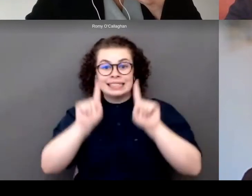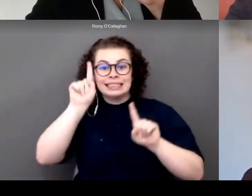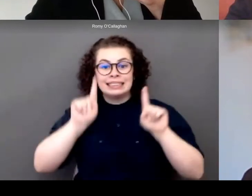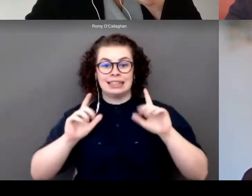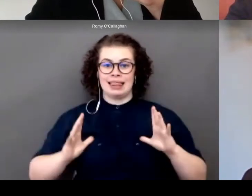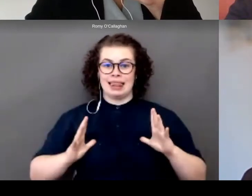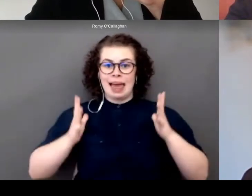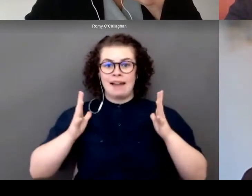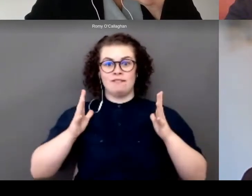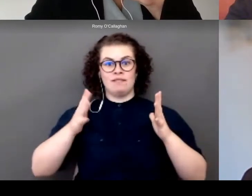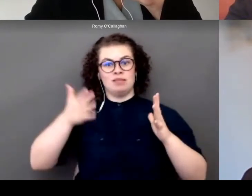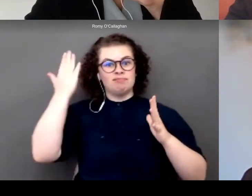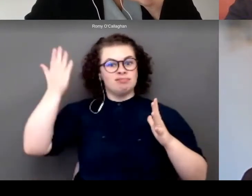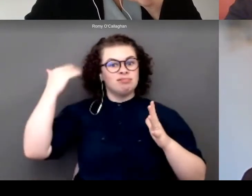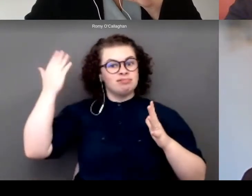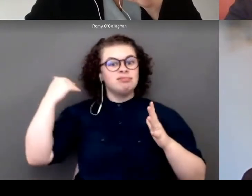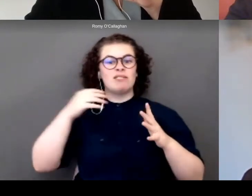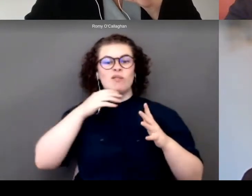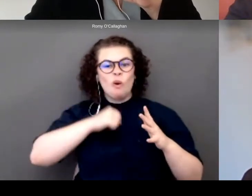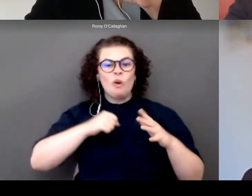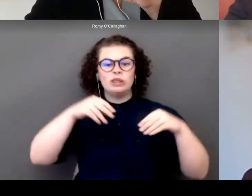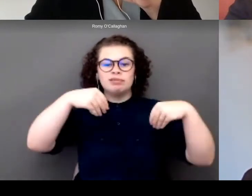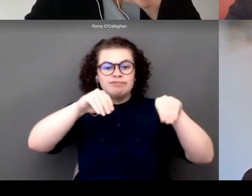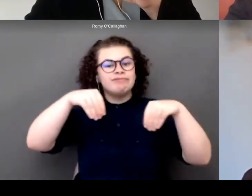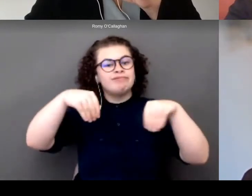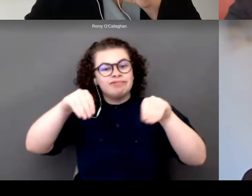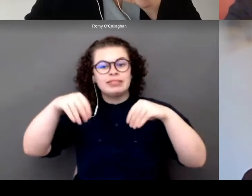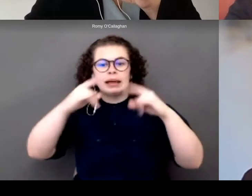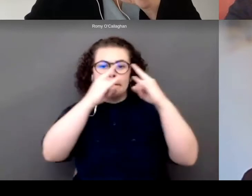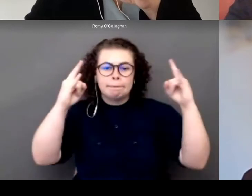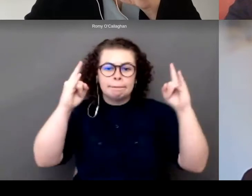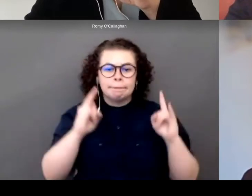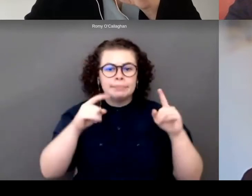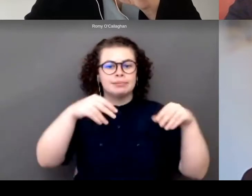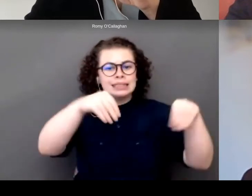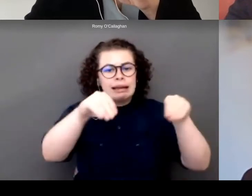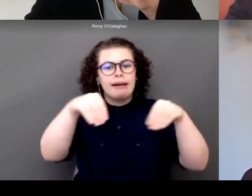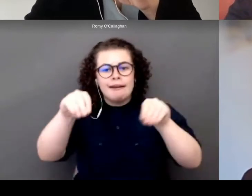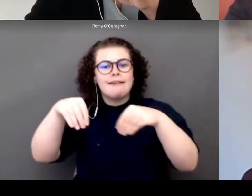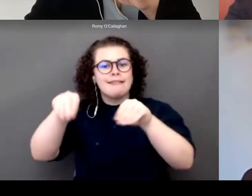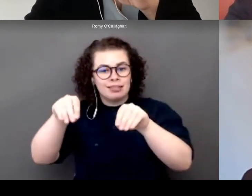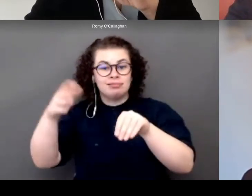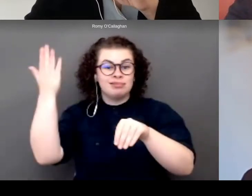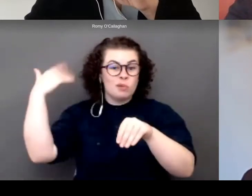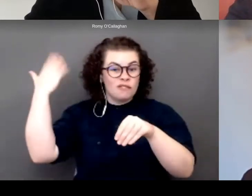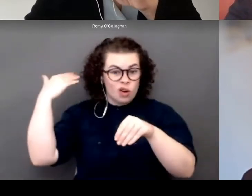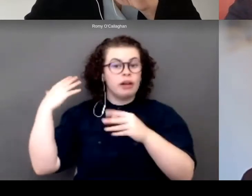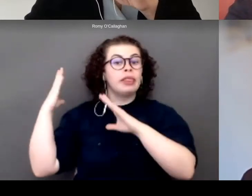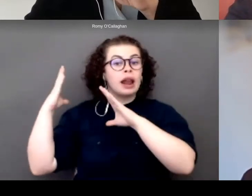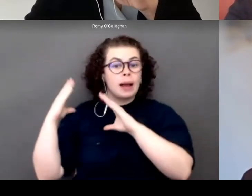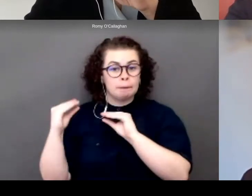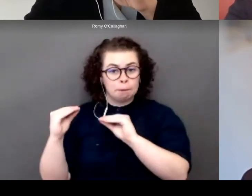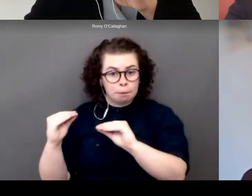heart of the old bazaar. And the idea was that we give a new fresh momentum to the